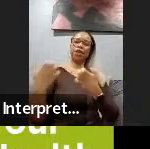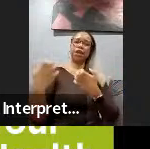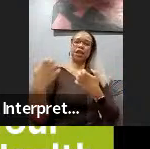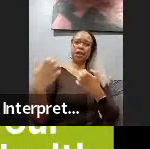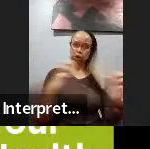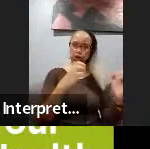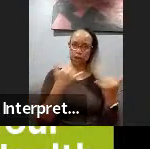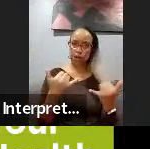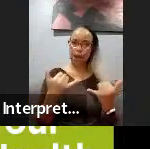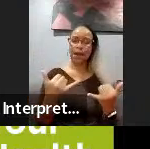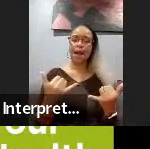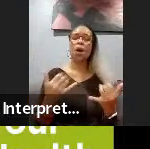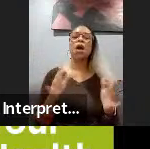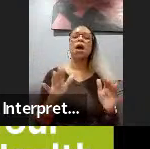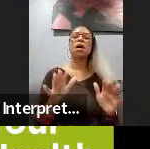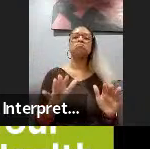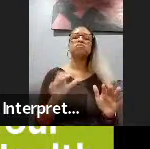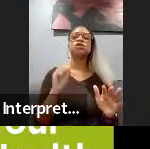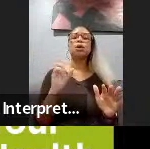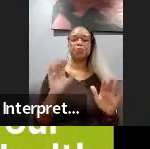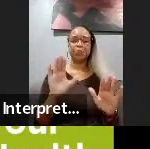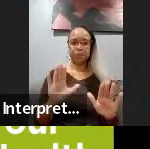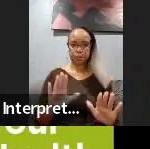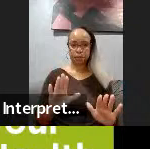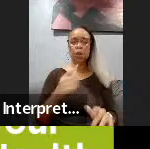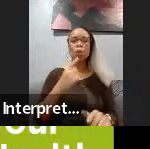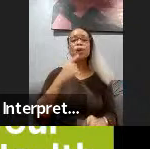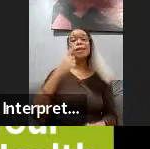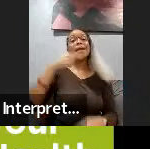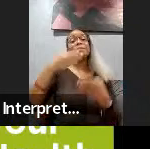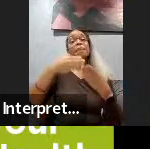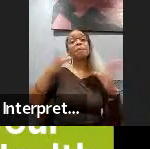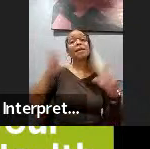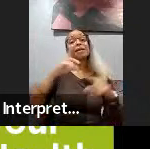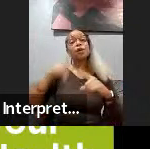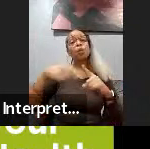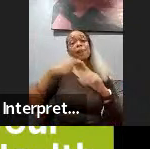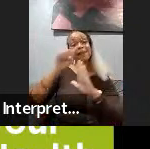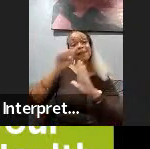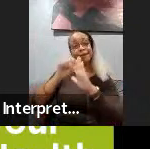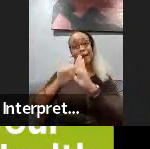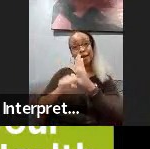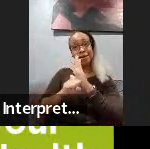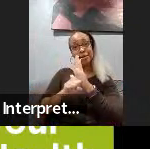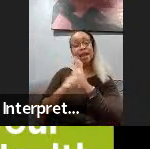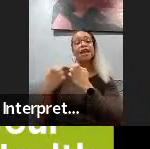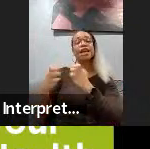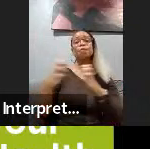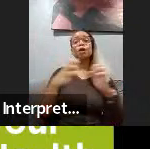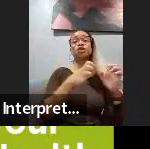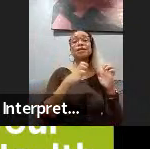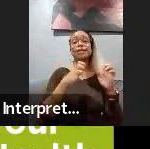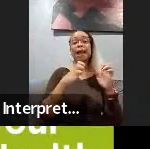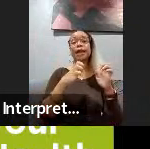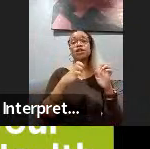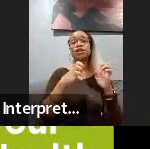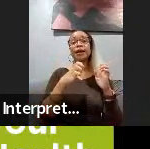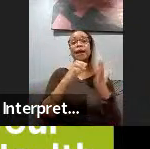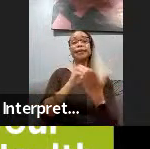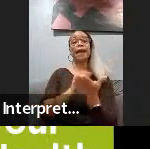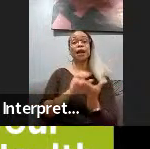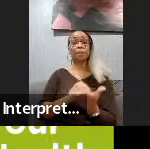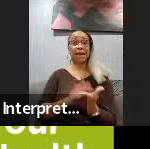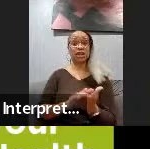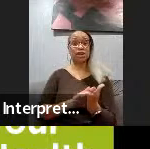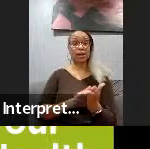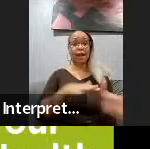doesn't, so we have said publicly that when the state emergency declaration goes away at the end of February, we